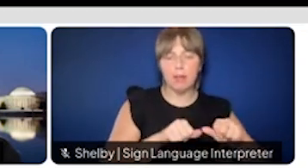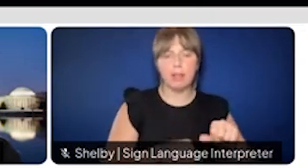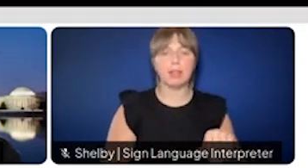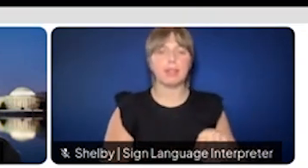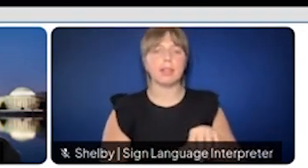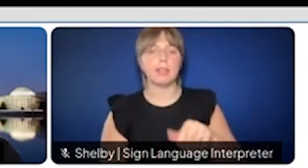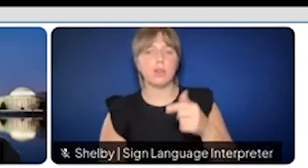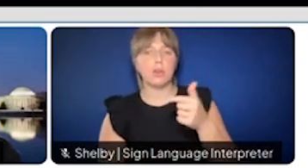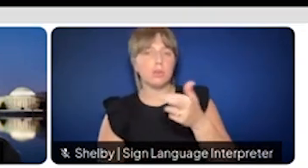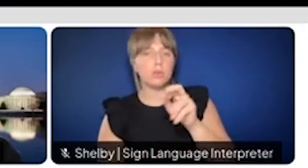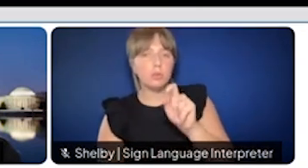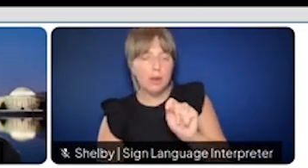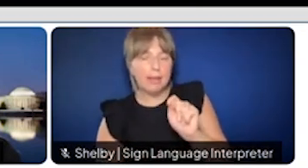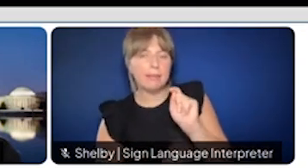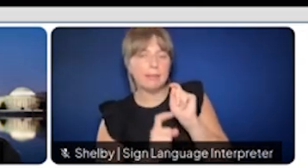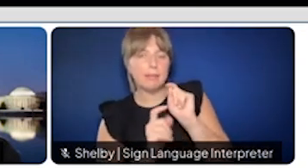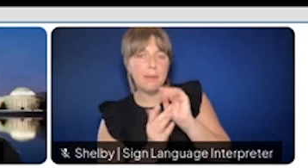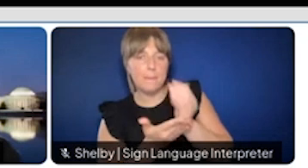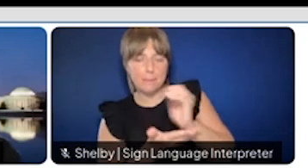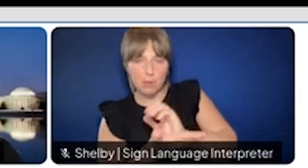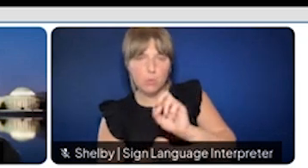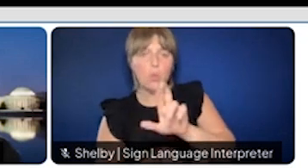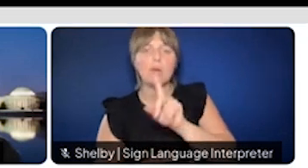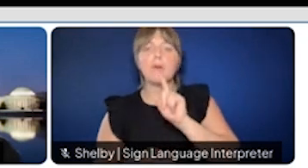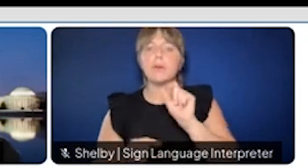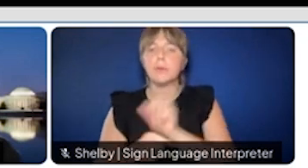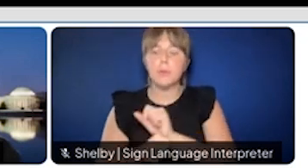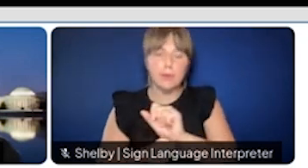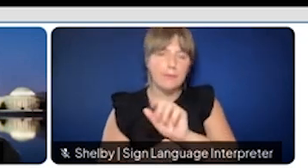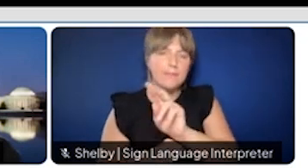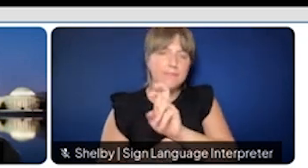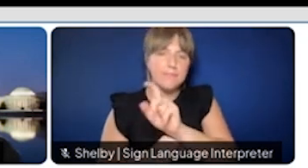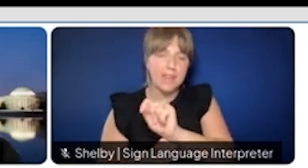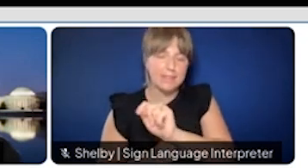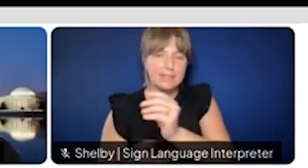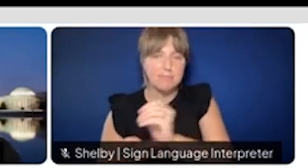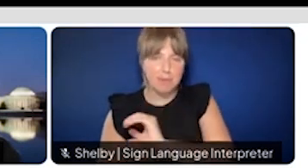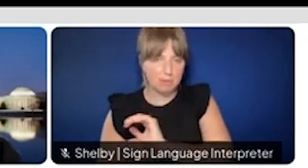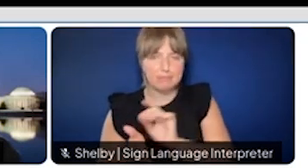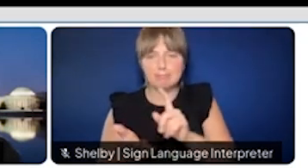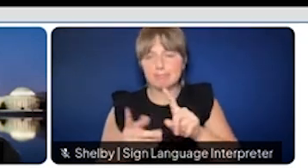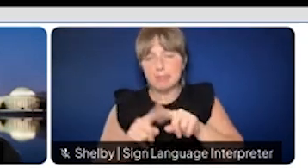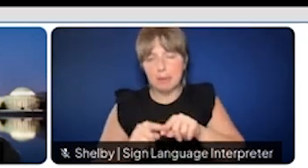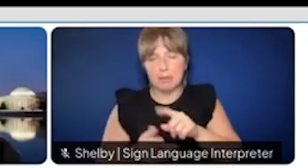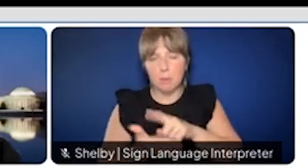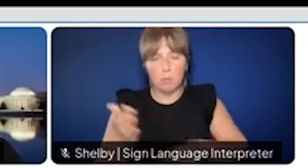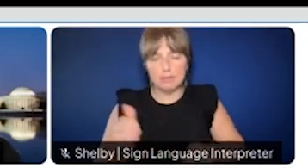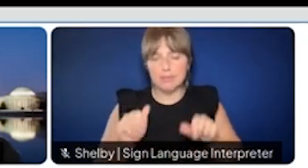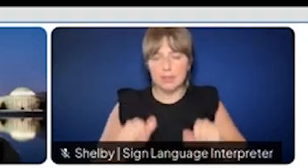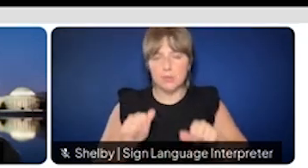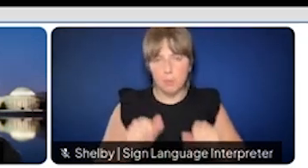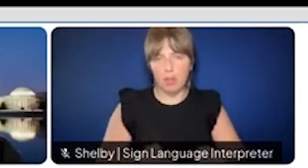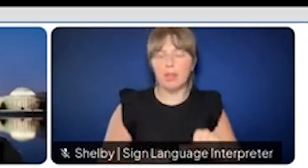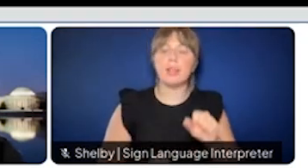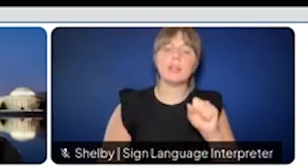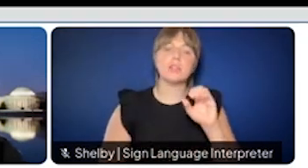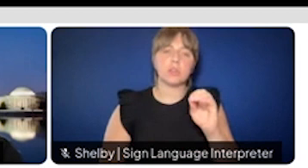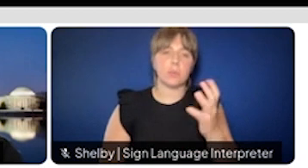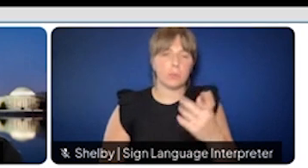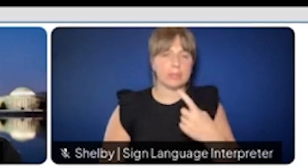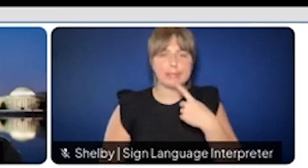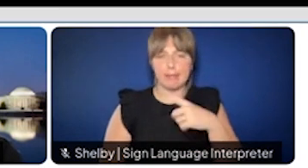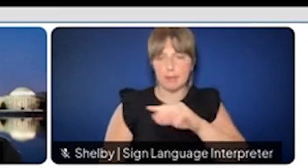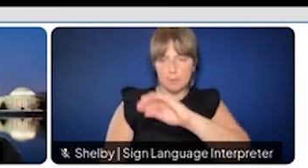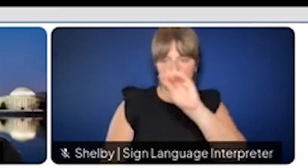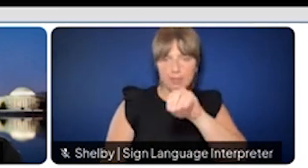amount, or total vested securities across all share classes, regardless of what's eligible. So by default, we say we'll take the percentage